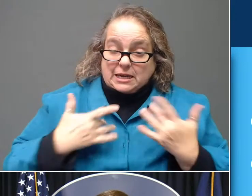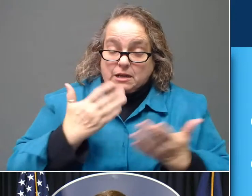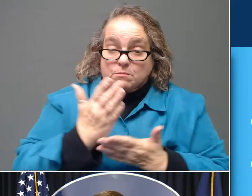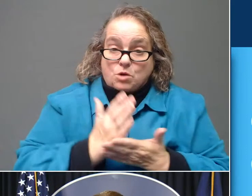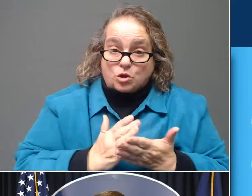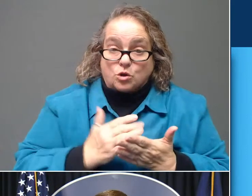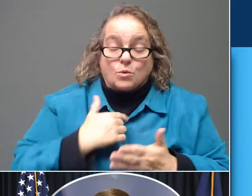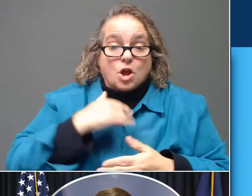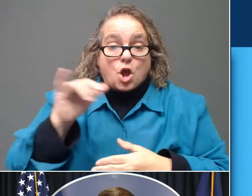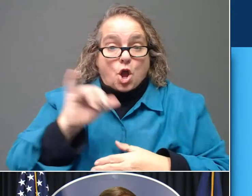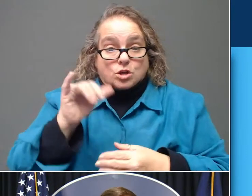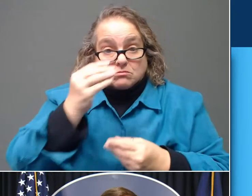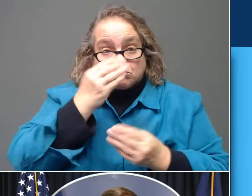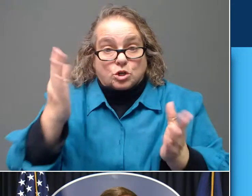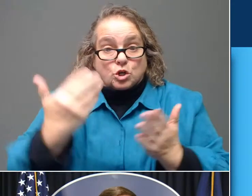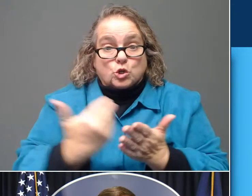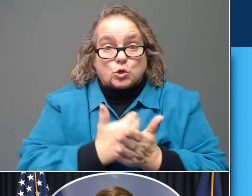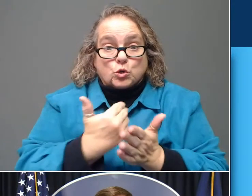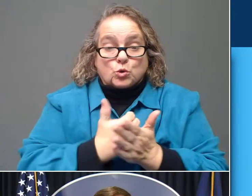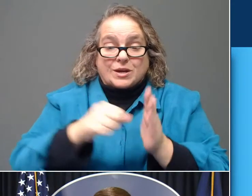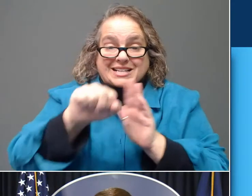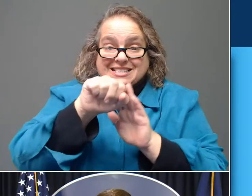state website,